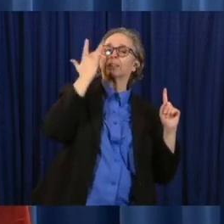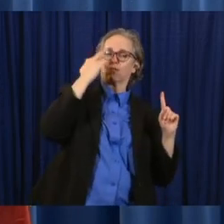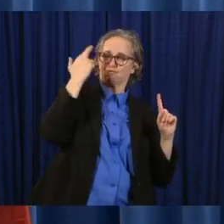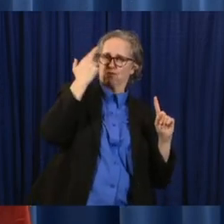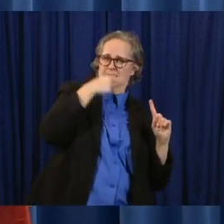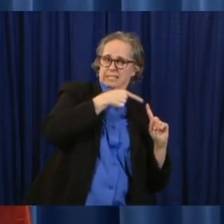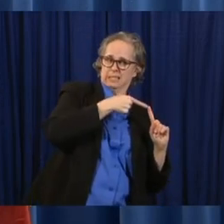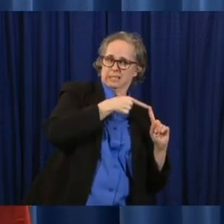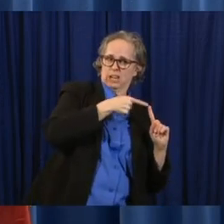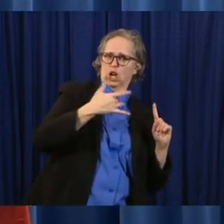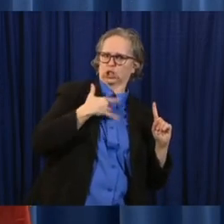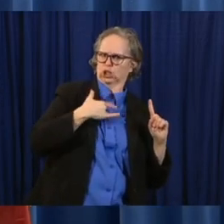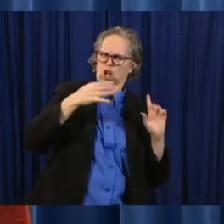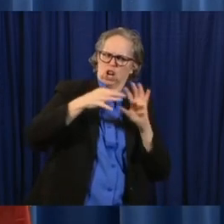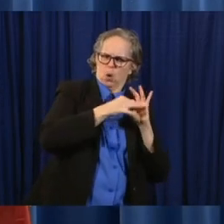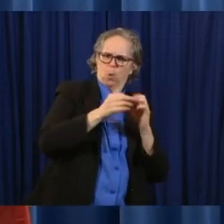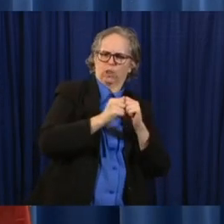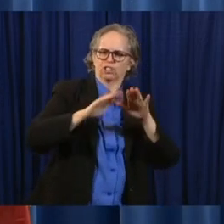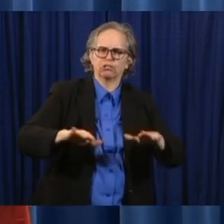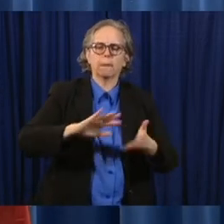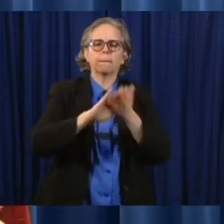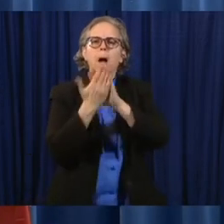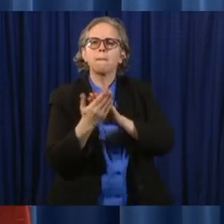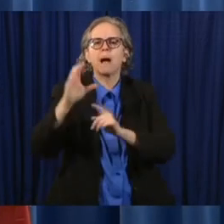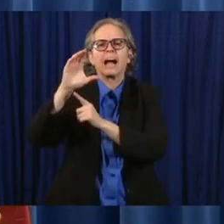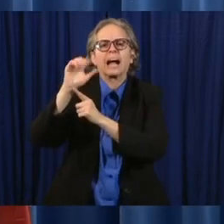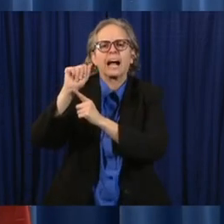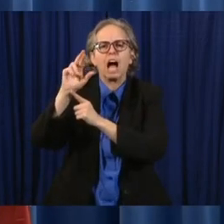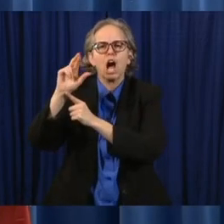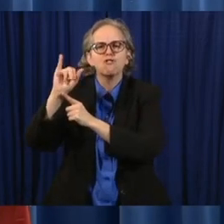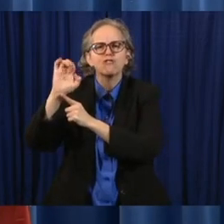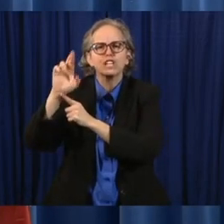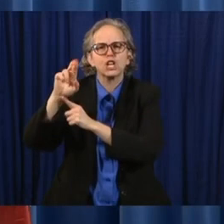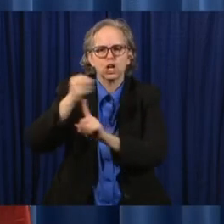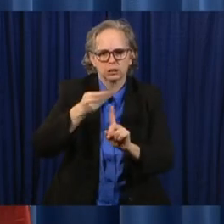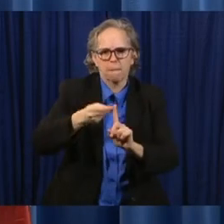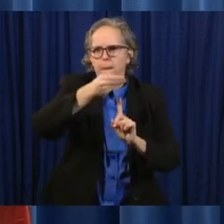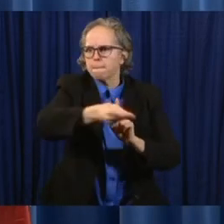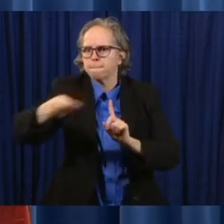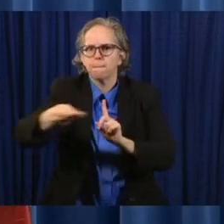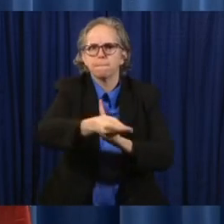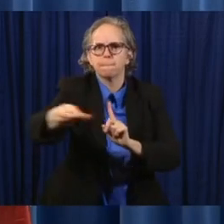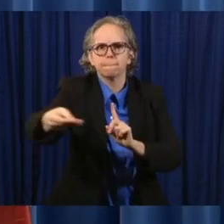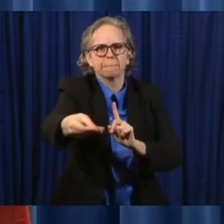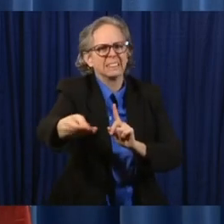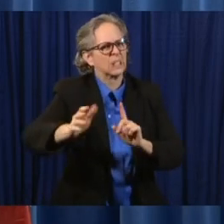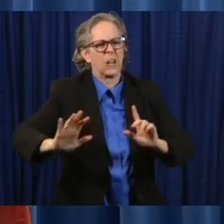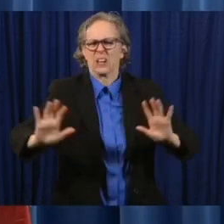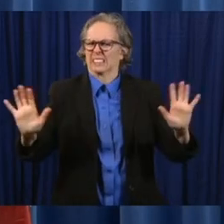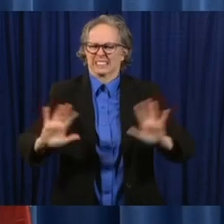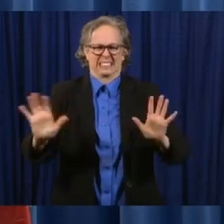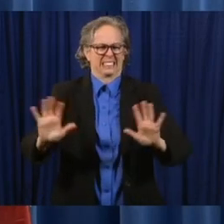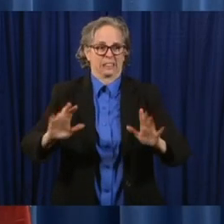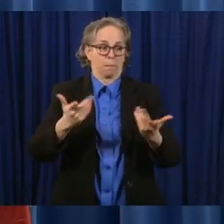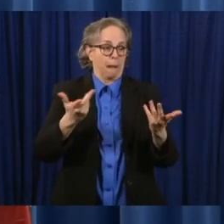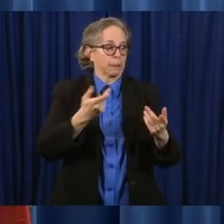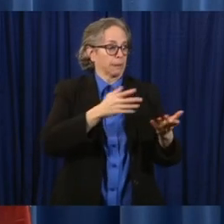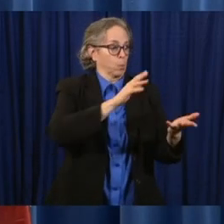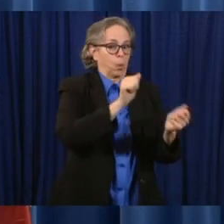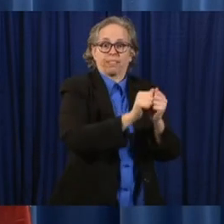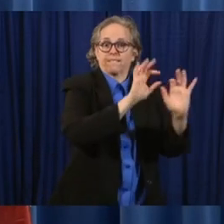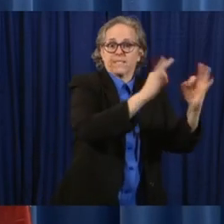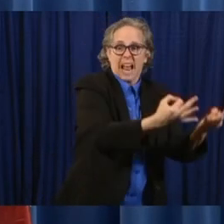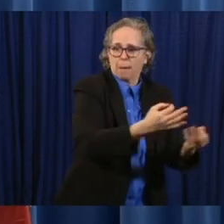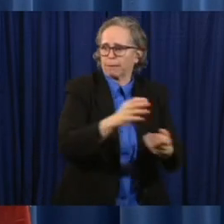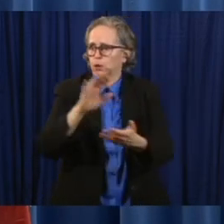about people coming in, kids going in, then going back and forth, back into their families, and the